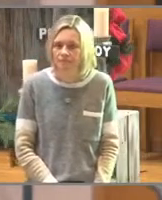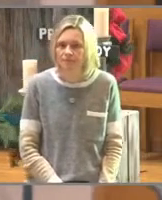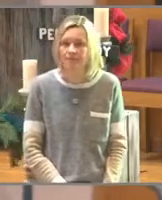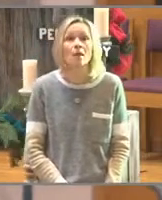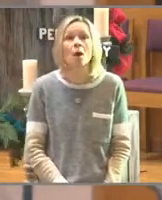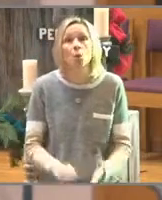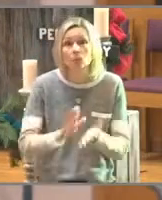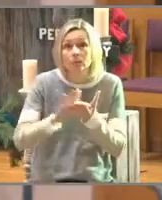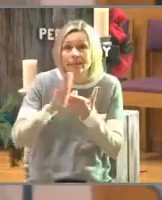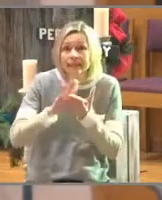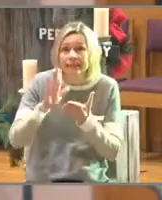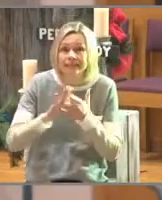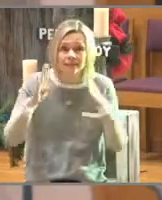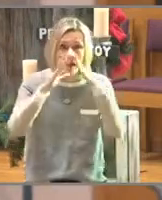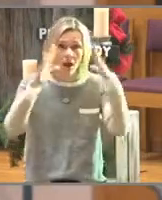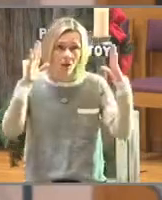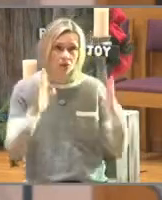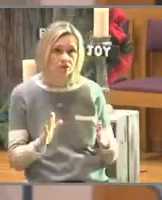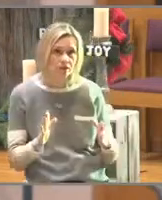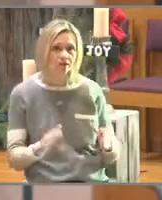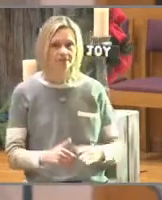We make the house tidy.